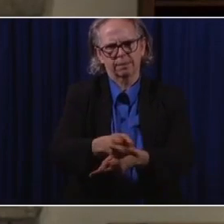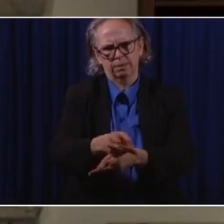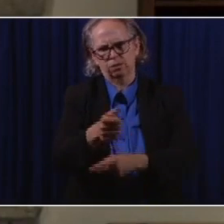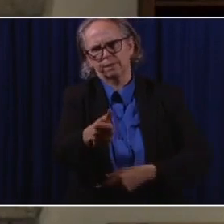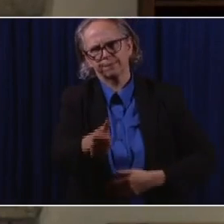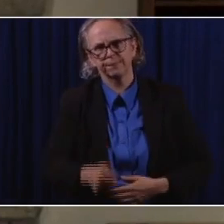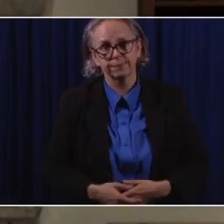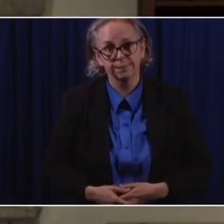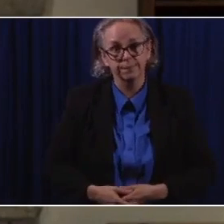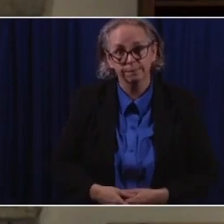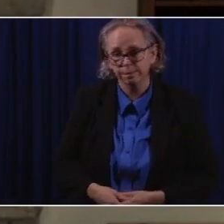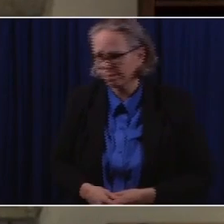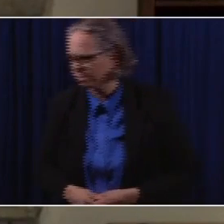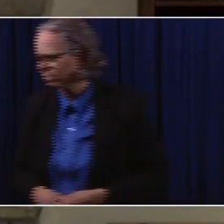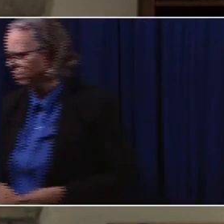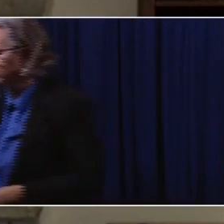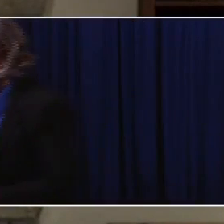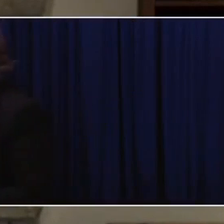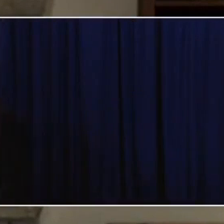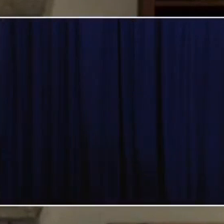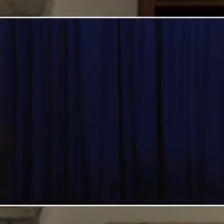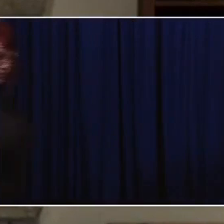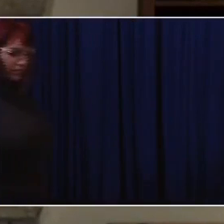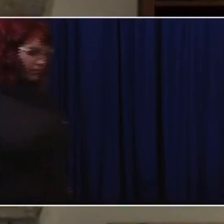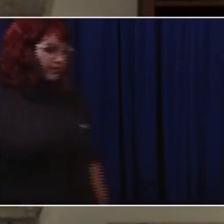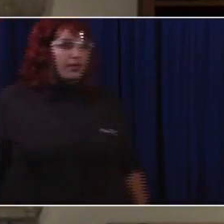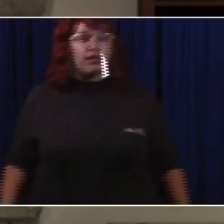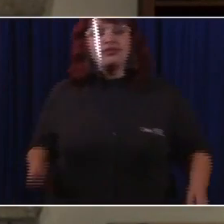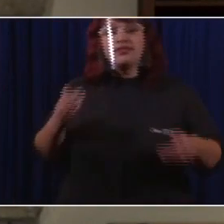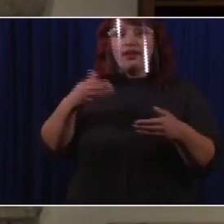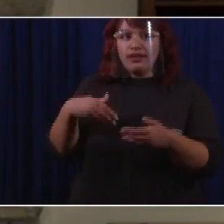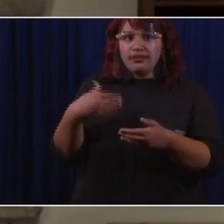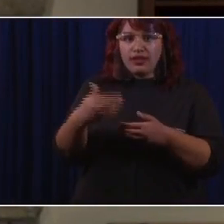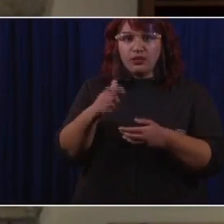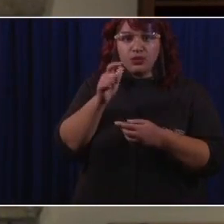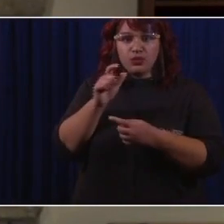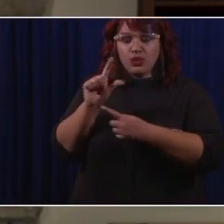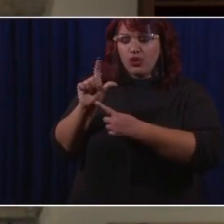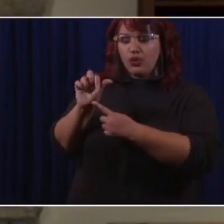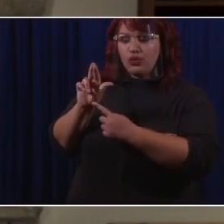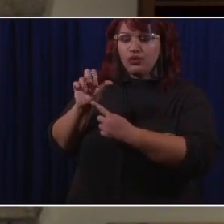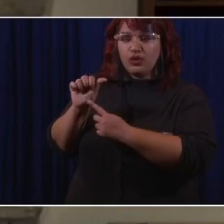Next question is from Laura Hancock at cleveland.com.